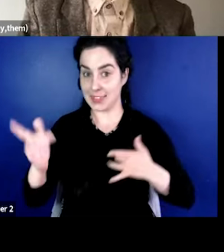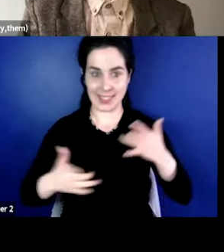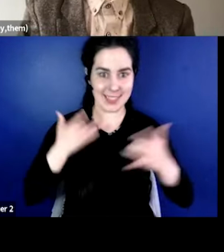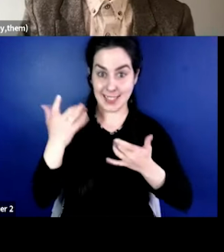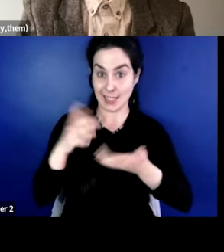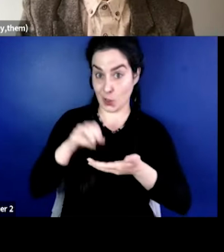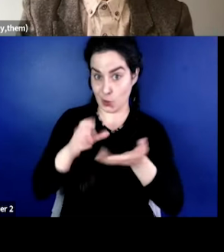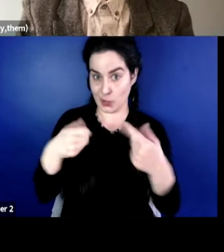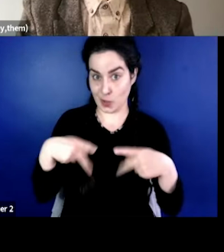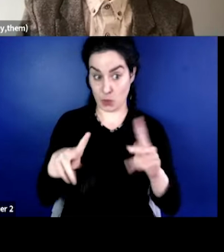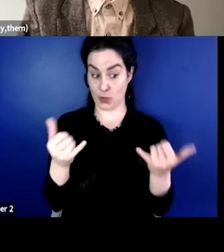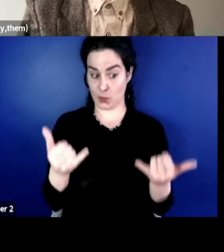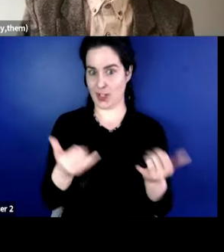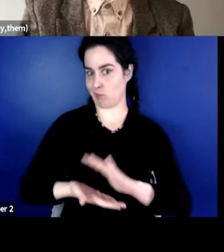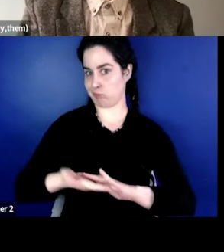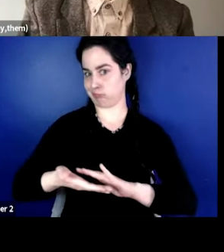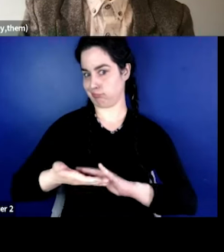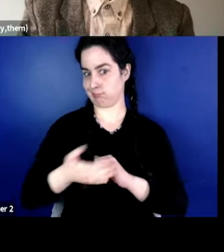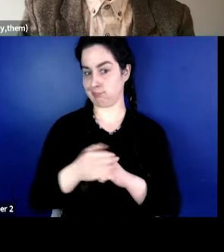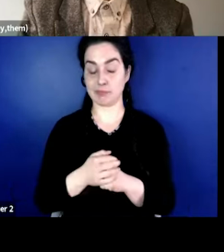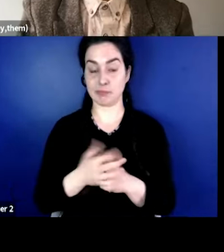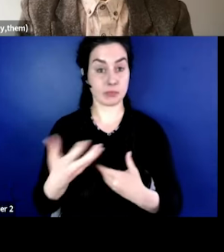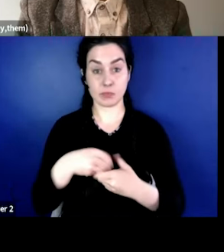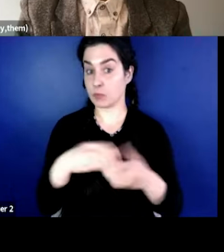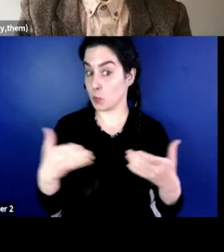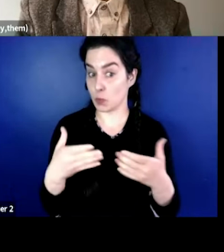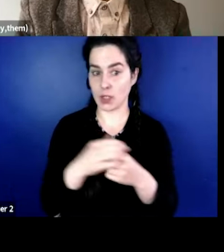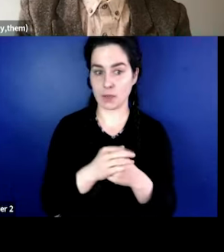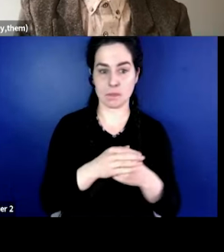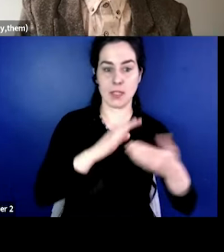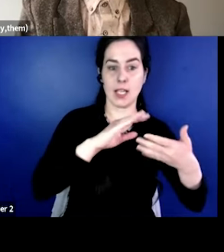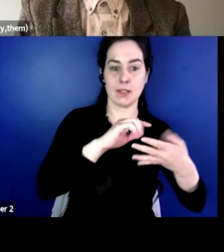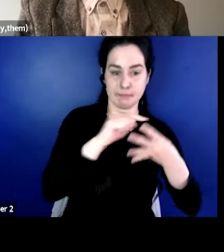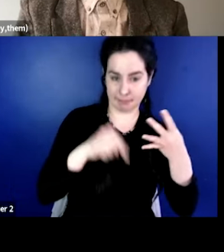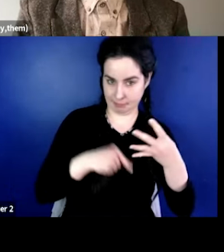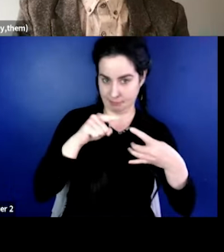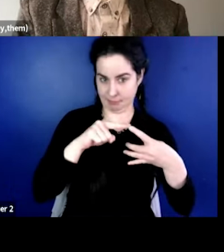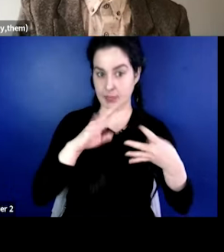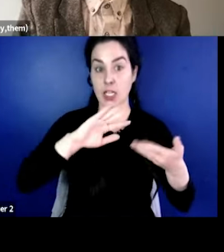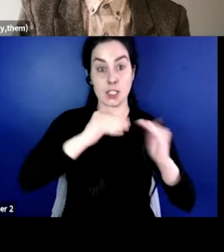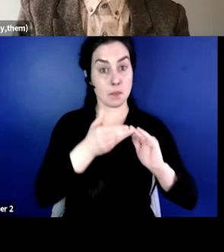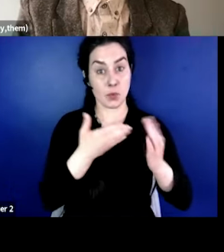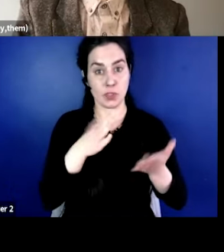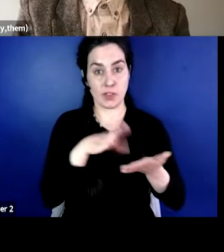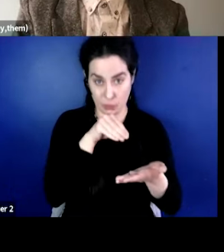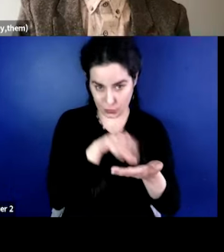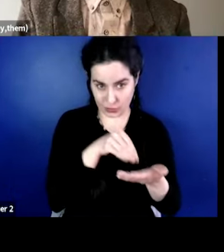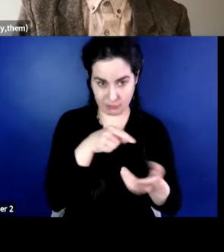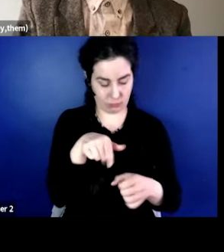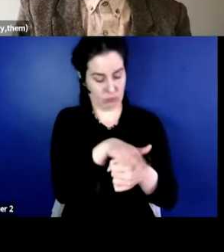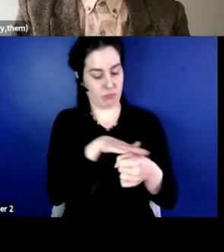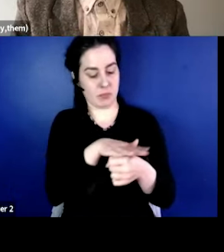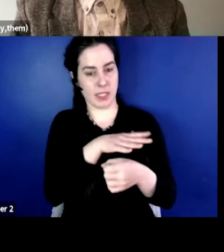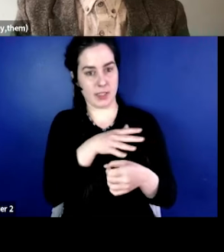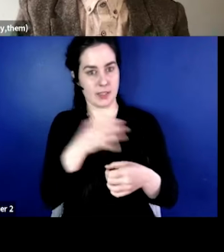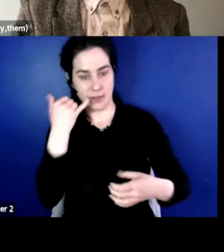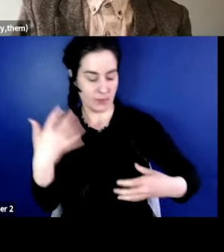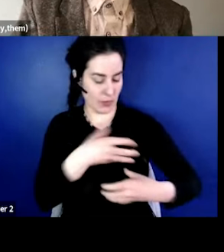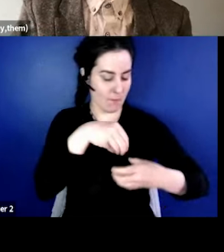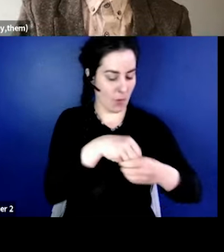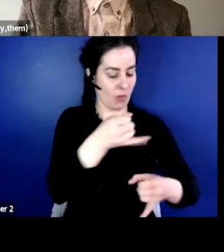underway. These opportunities include the community of learning, which is a space for those engaged in campus